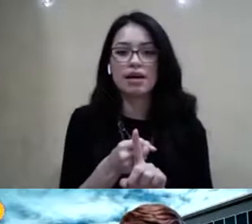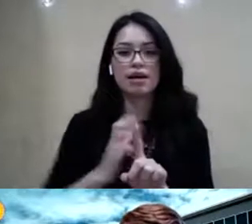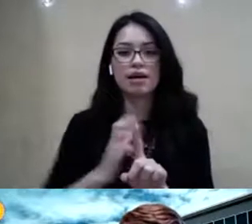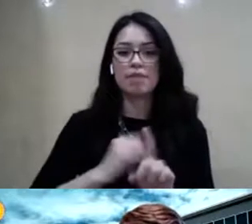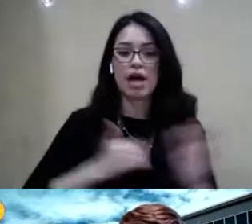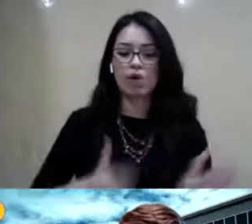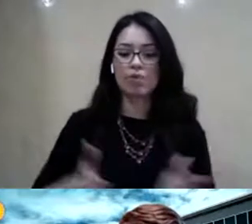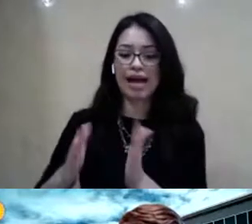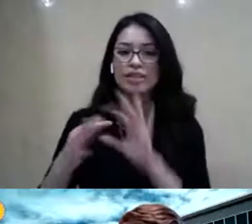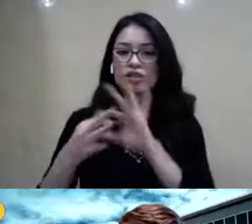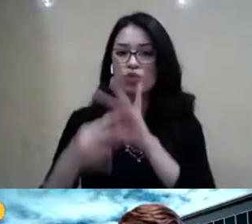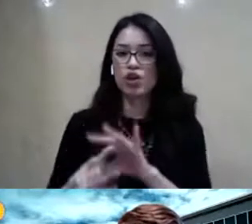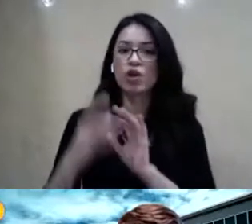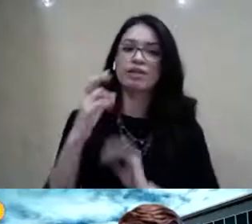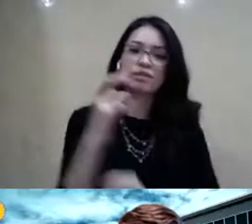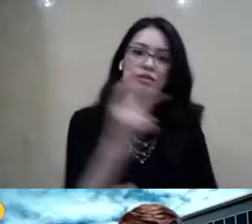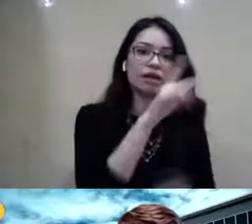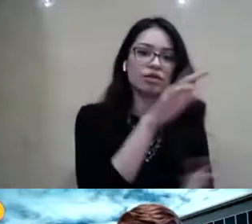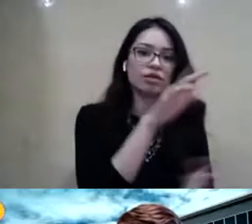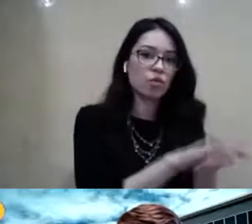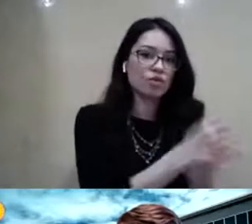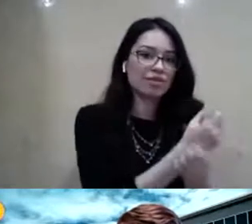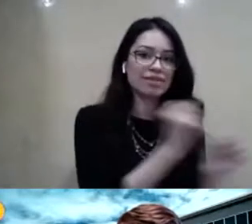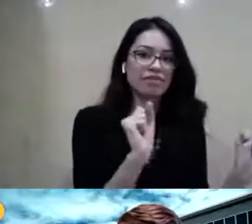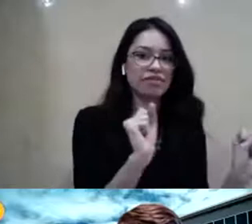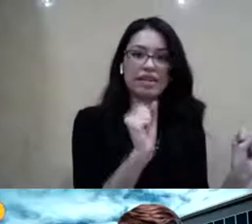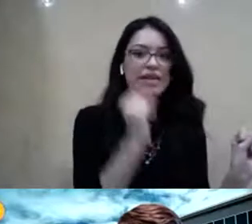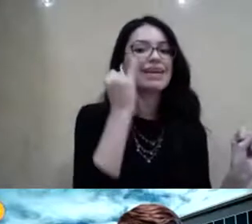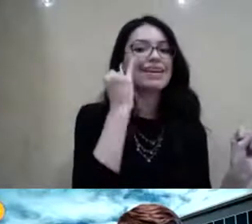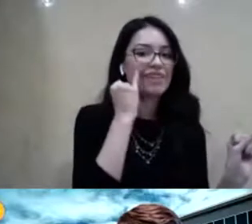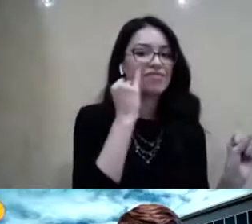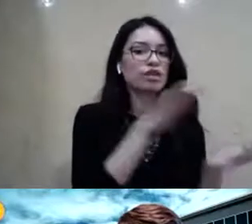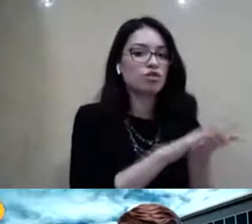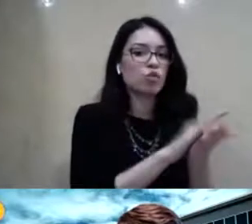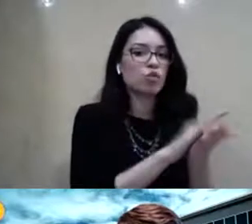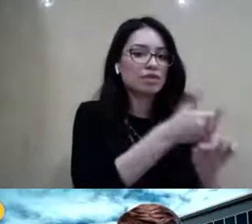to assist in the vaccination process. Great. So